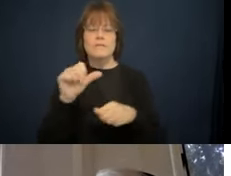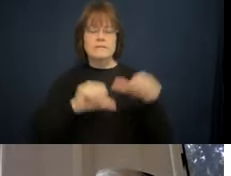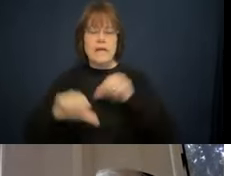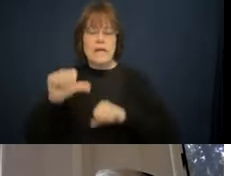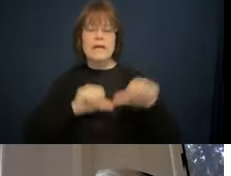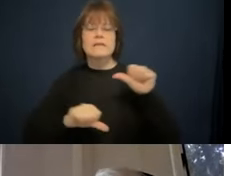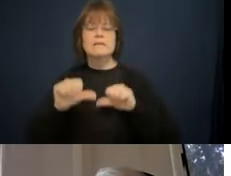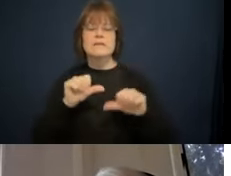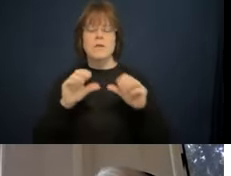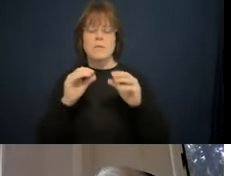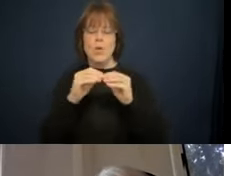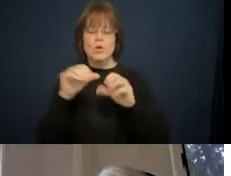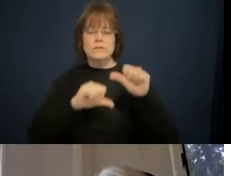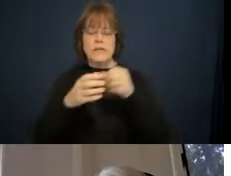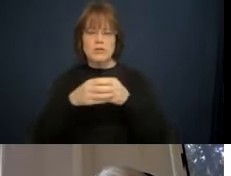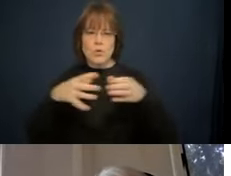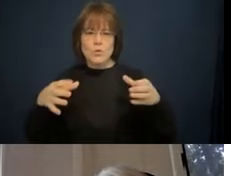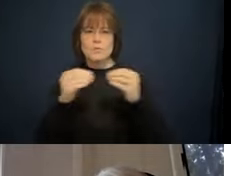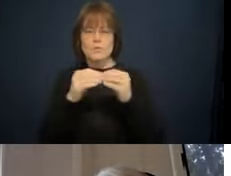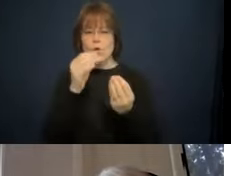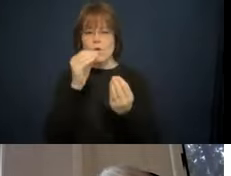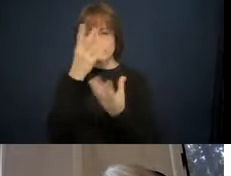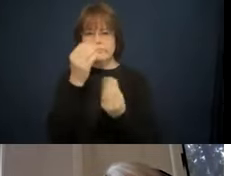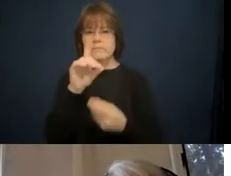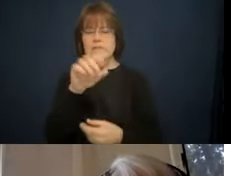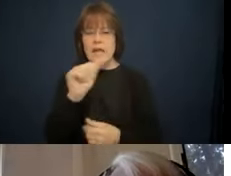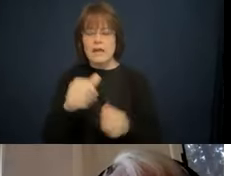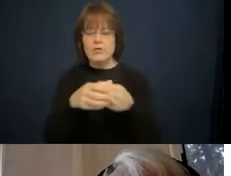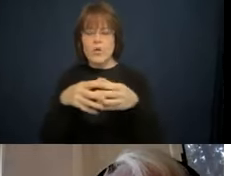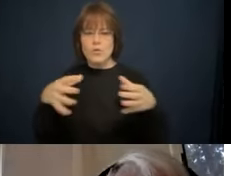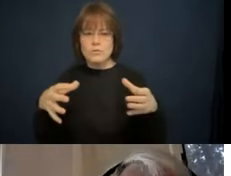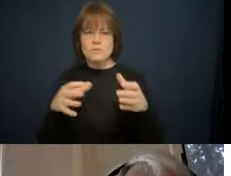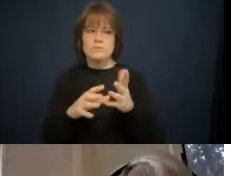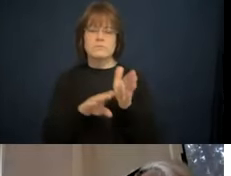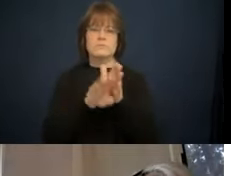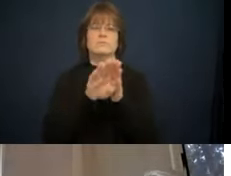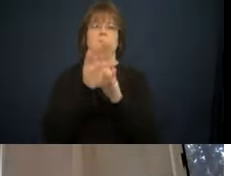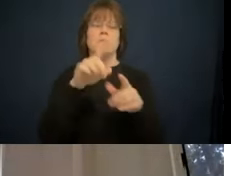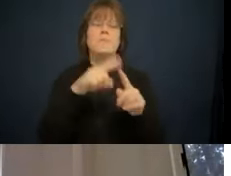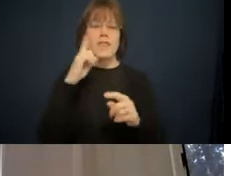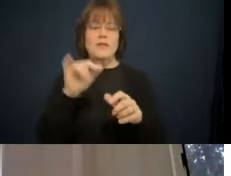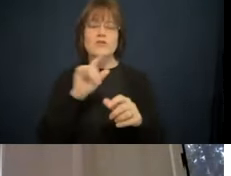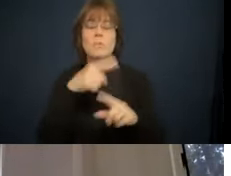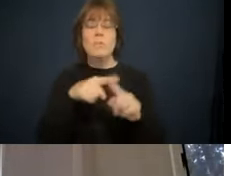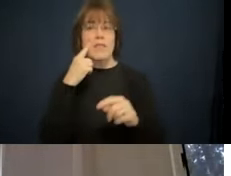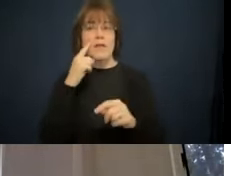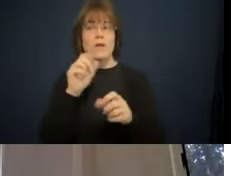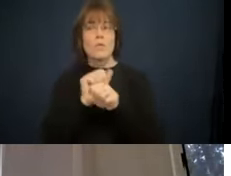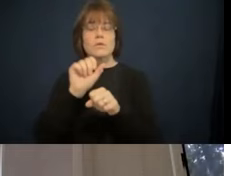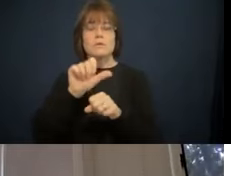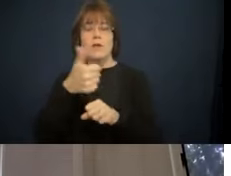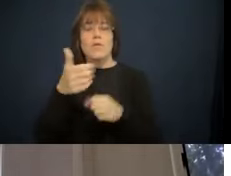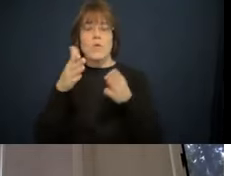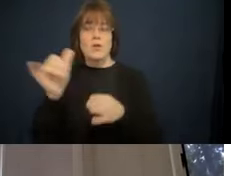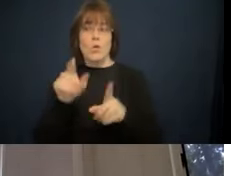science grows, the more data grows, which is, I think, of course, true. But I also think it works the other way around. As